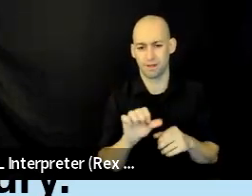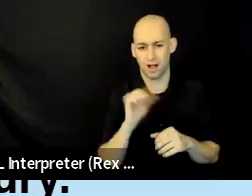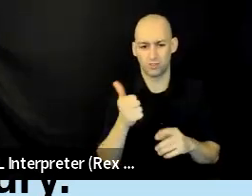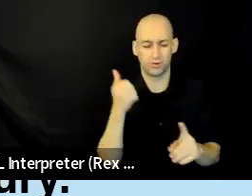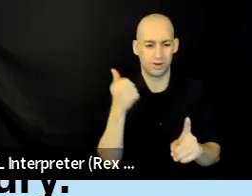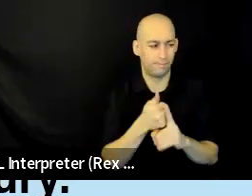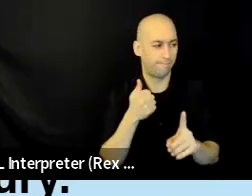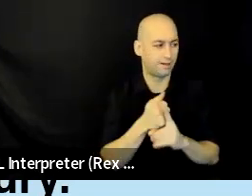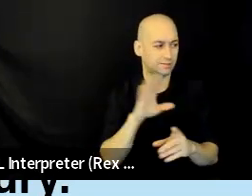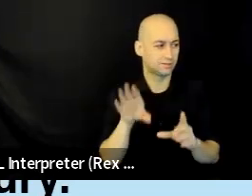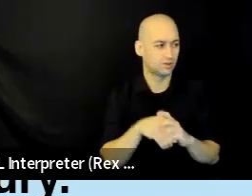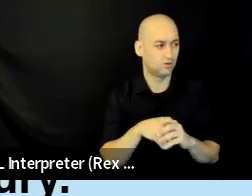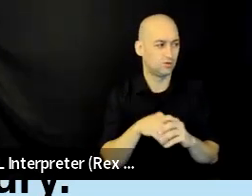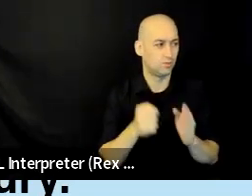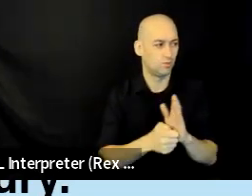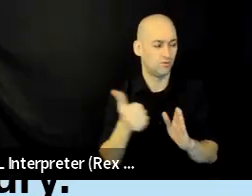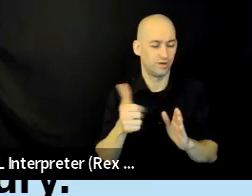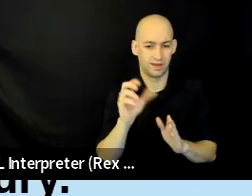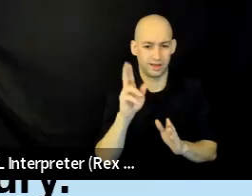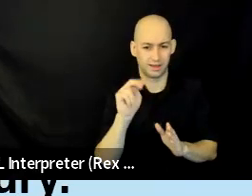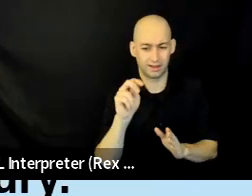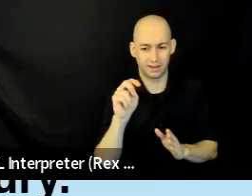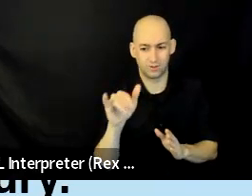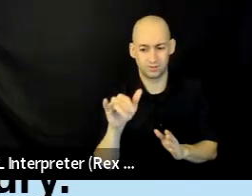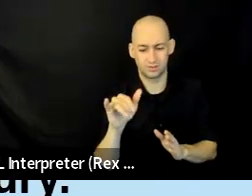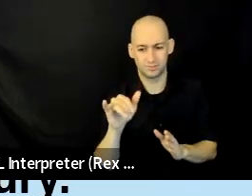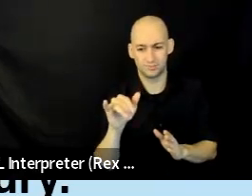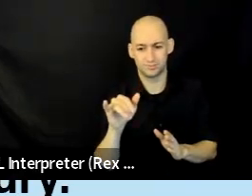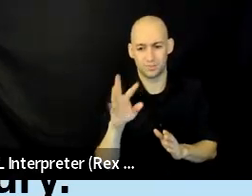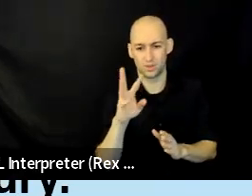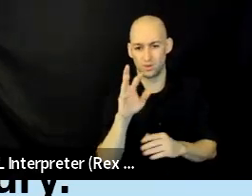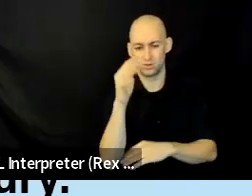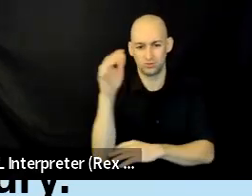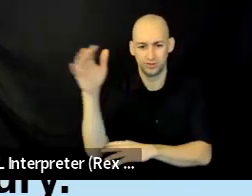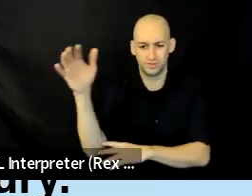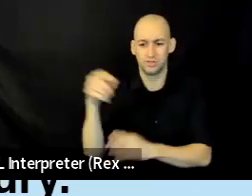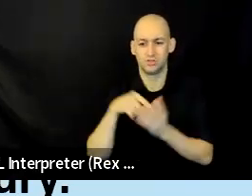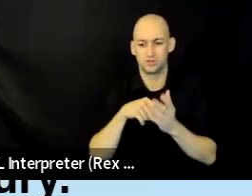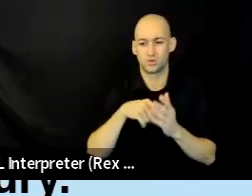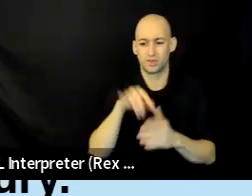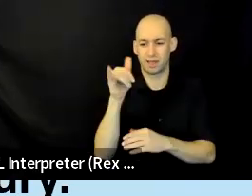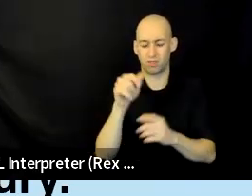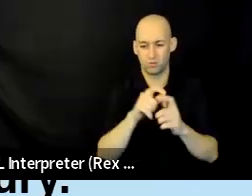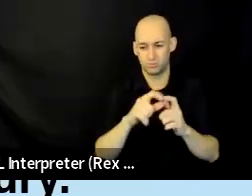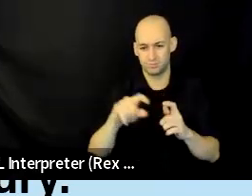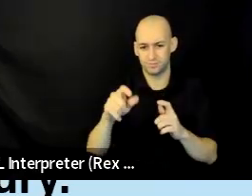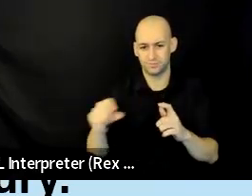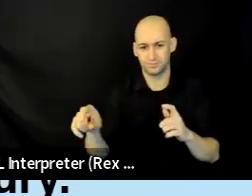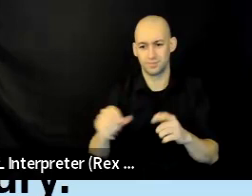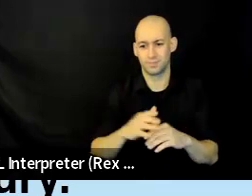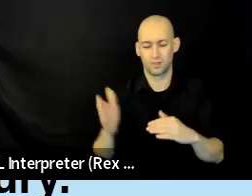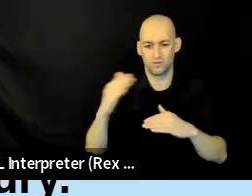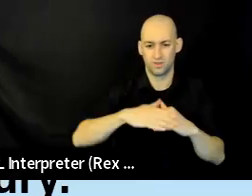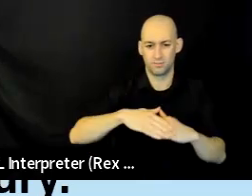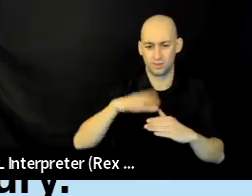include removing county-protected blue oak woodland shown in yellow boundary line overlapping blue area